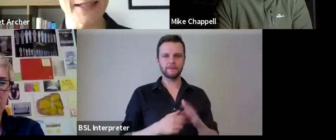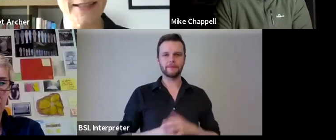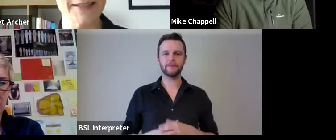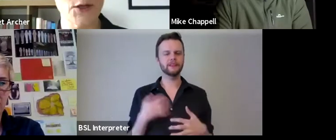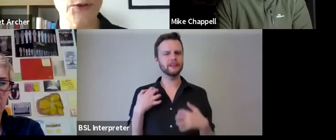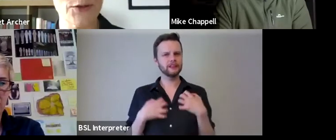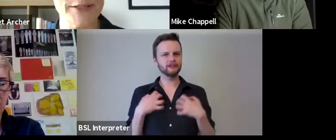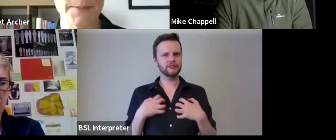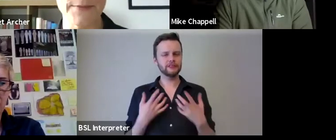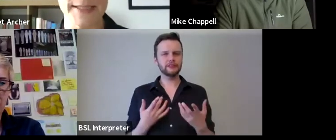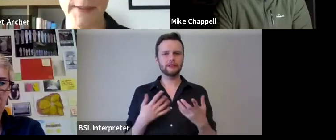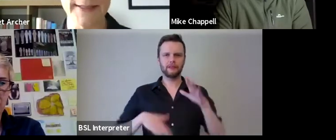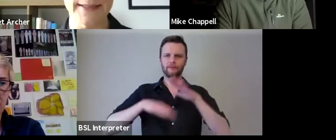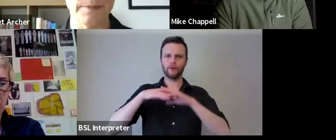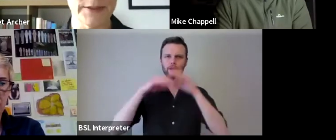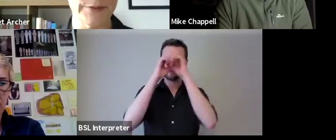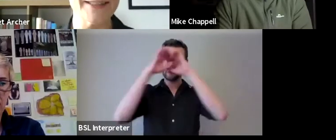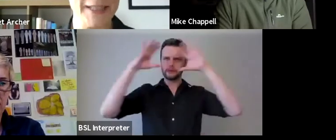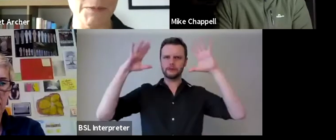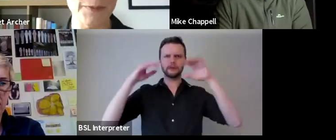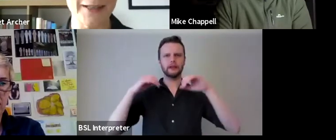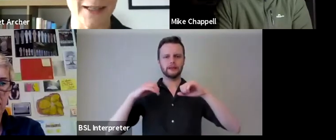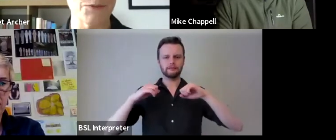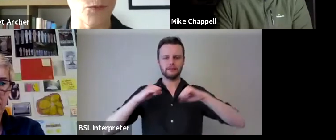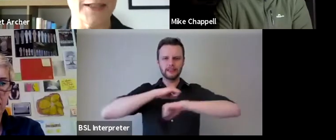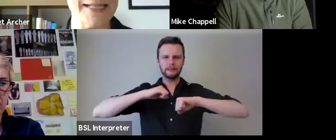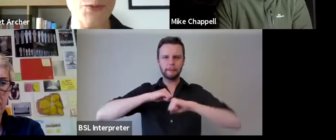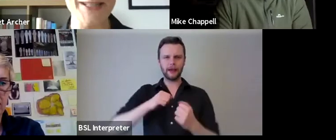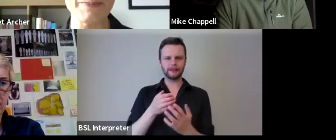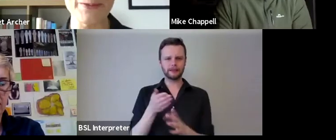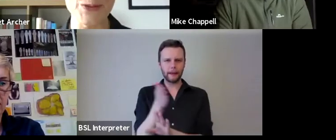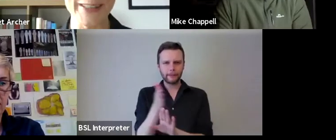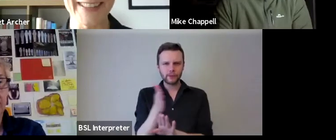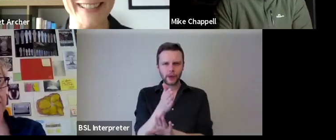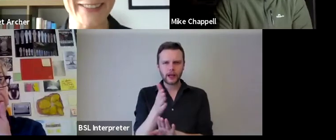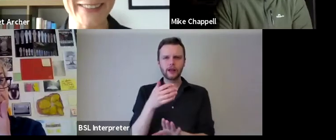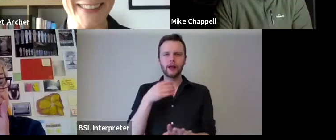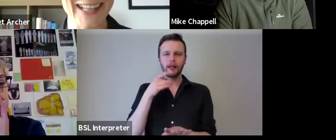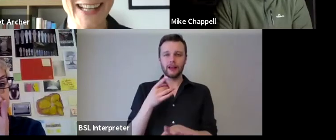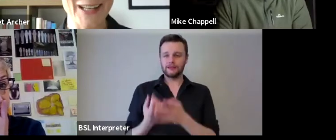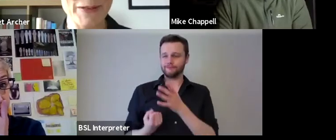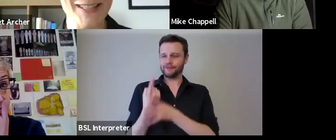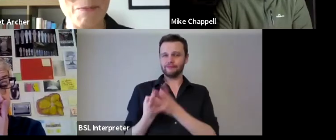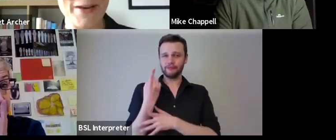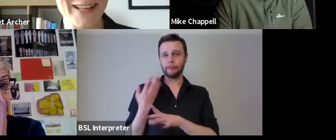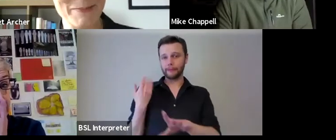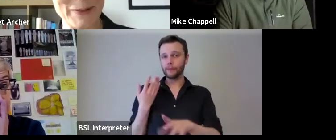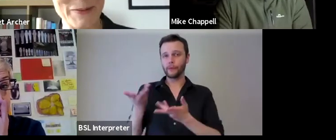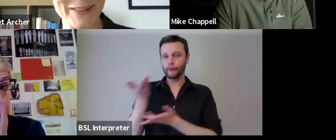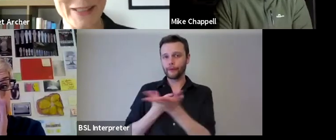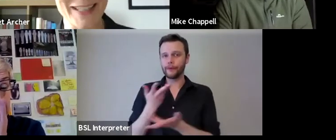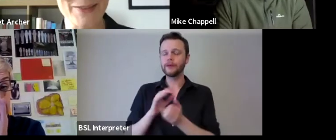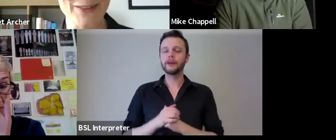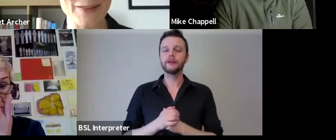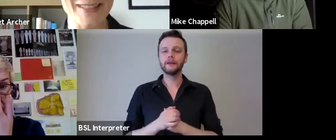interestingly, this whole concept of the space in between has come up at least once before in this series. Be good to unpick that a bit